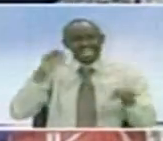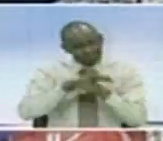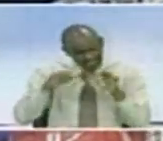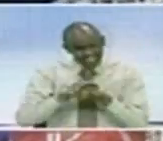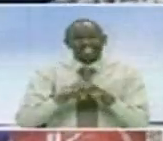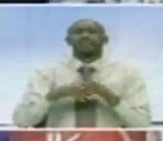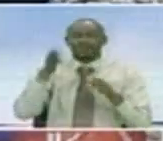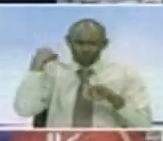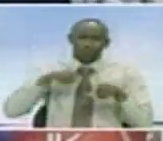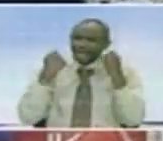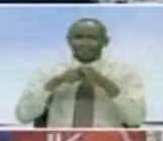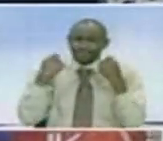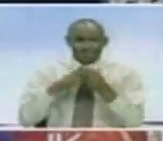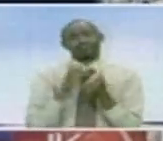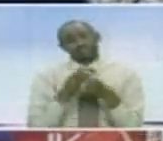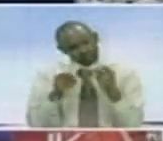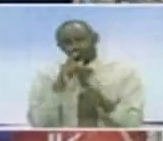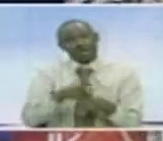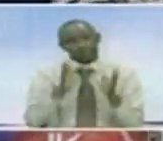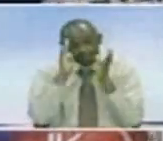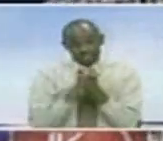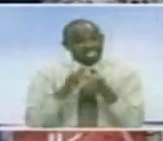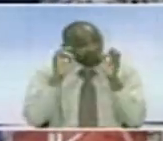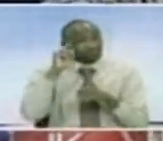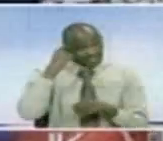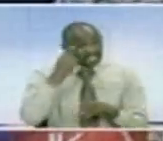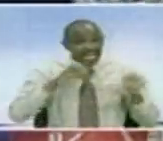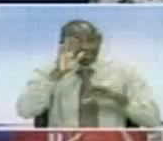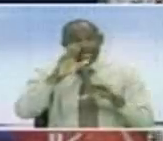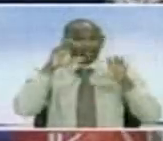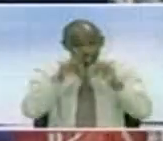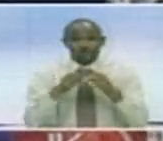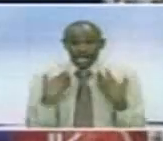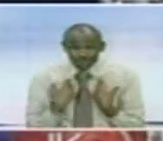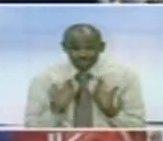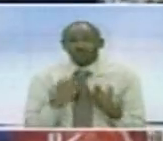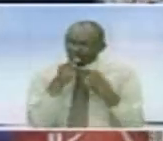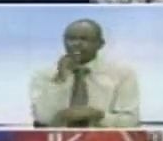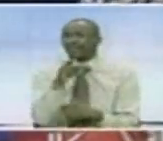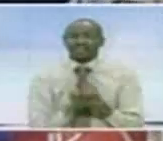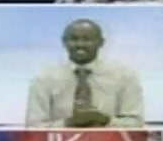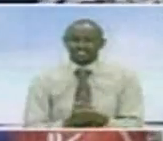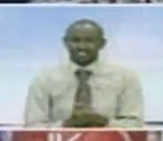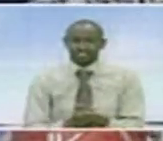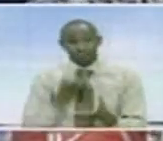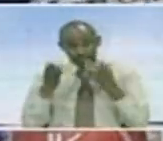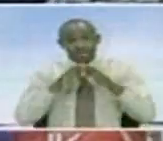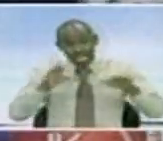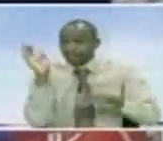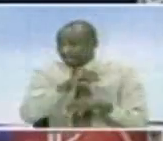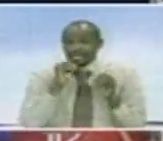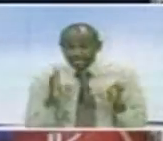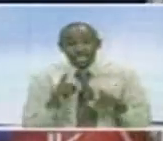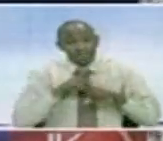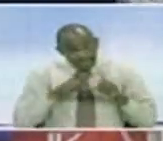past? If you think your land was unfairly taken, let's talk about it. The land may not be returned,